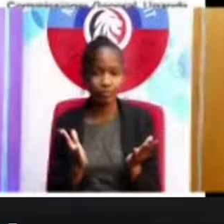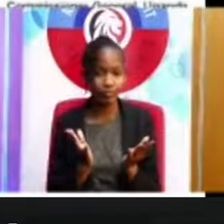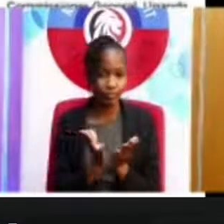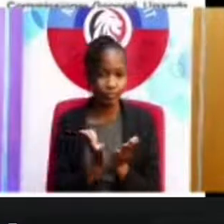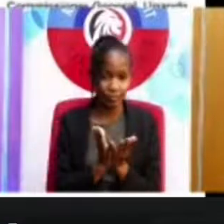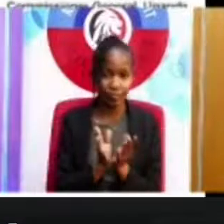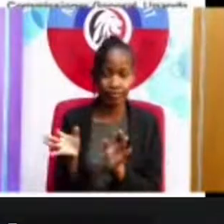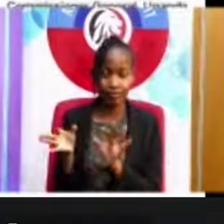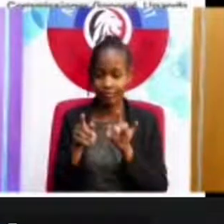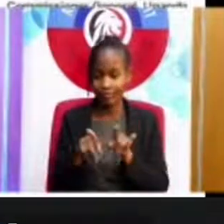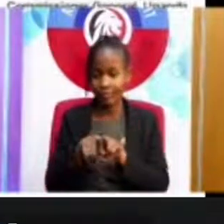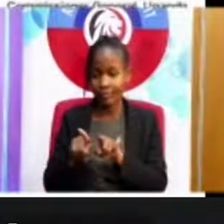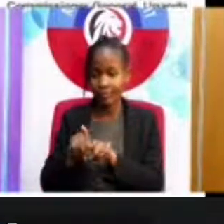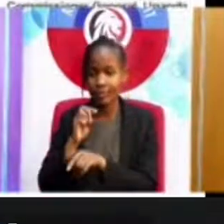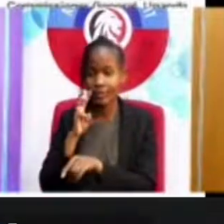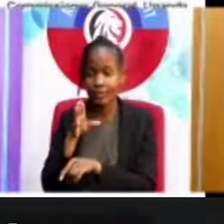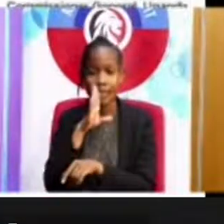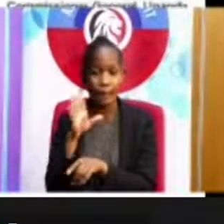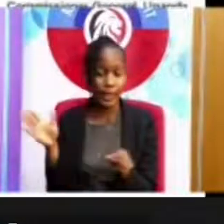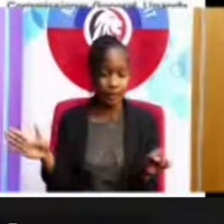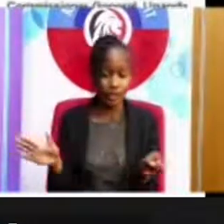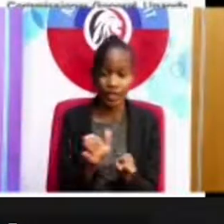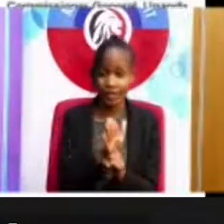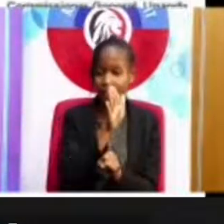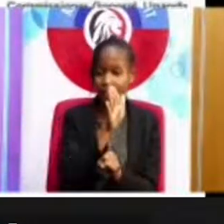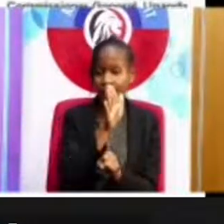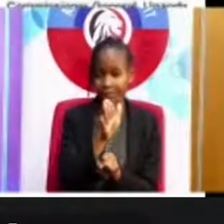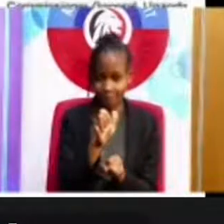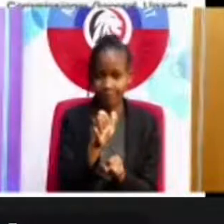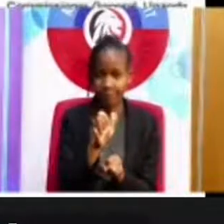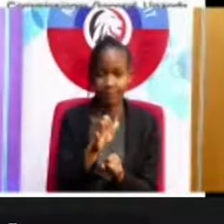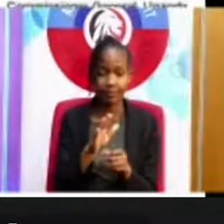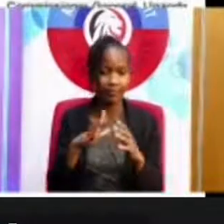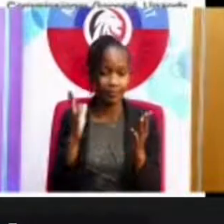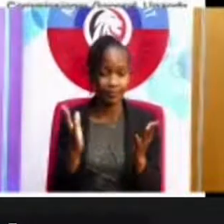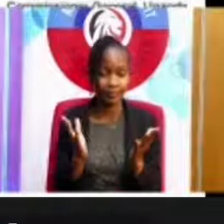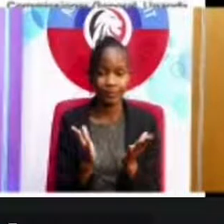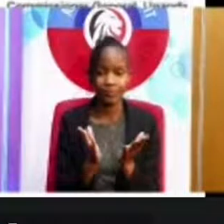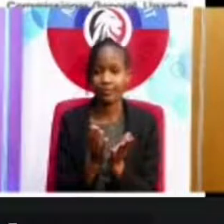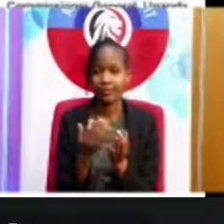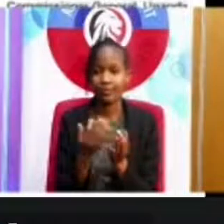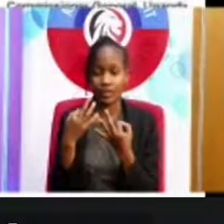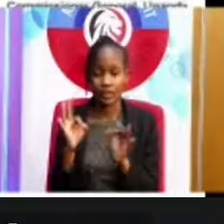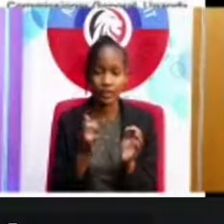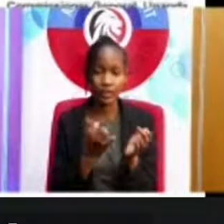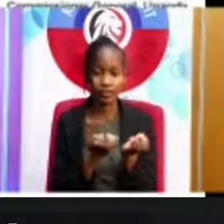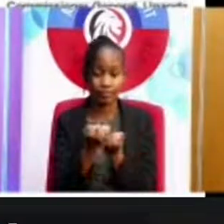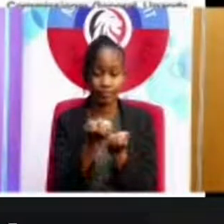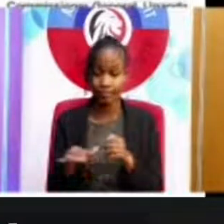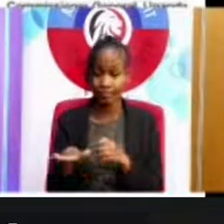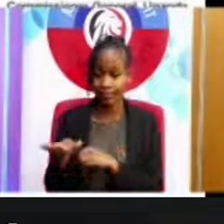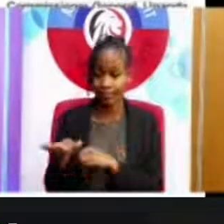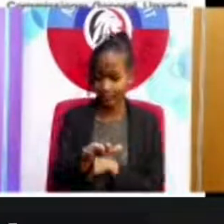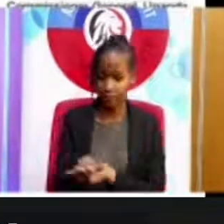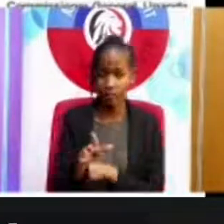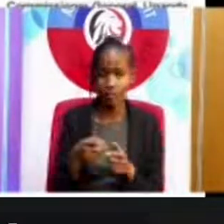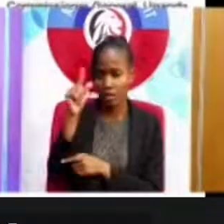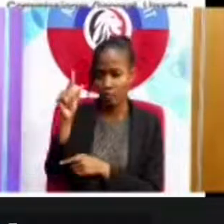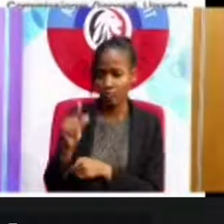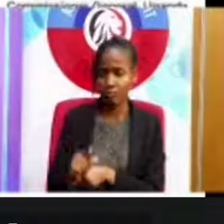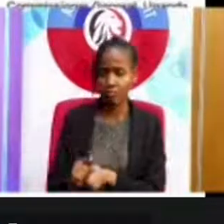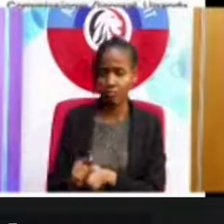in fulfilling the continental free trade area, the regional trades, lifting